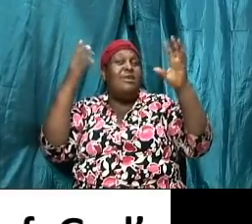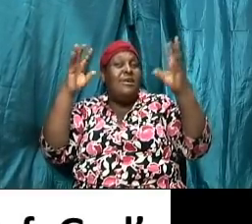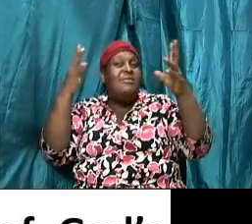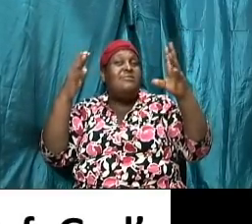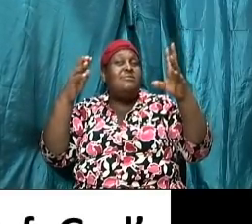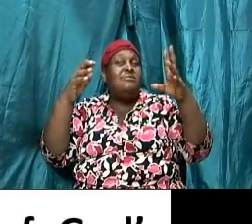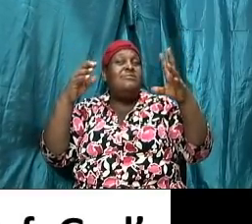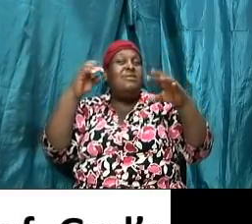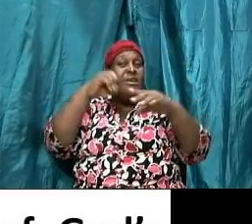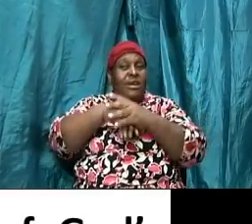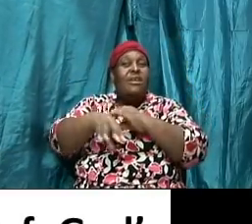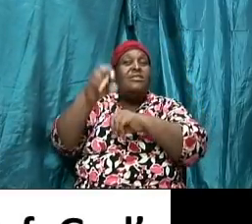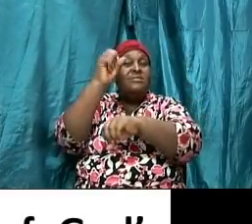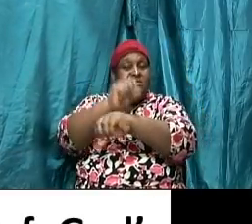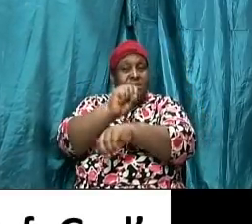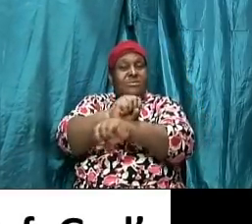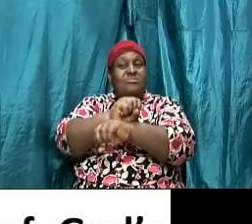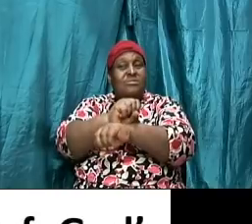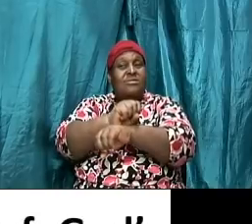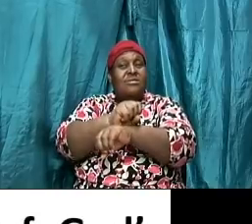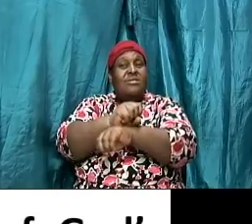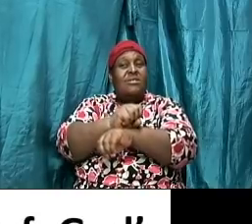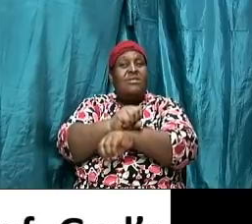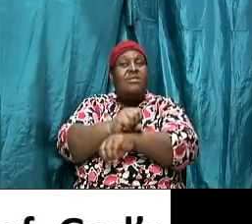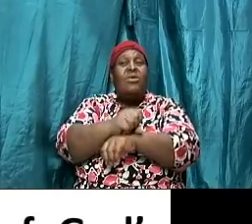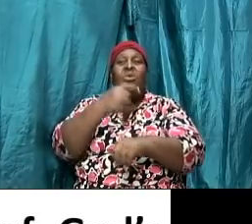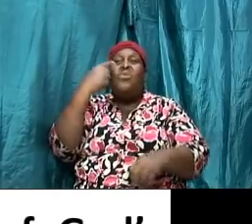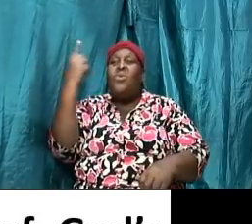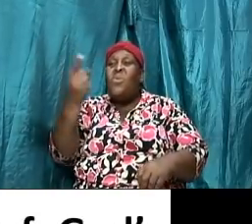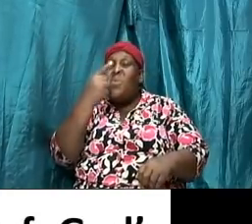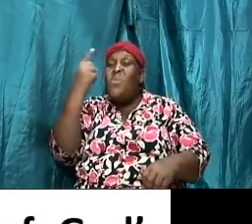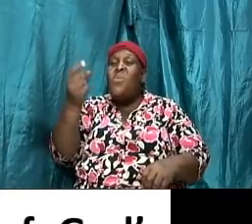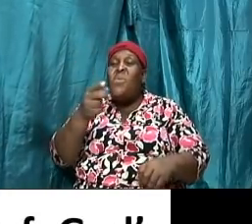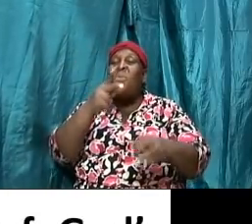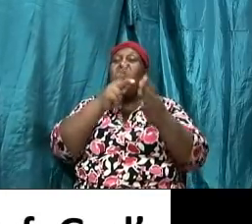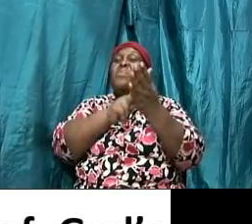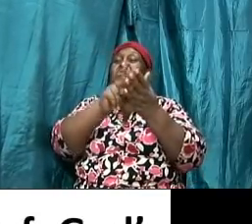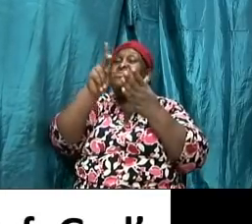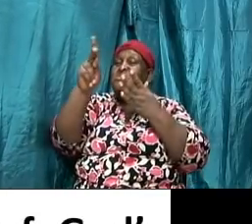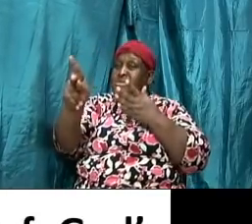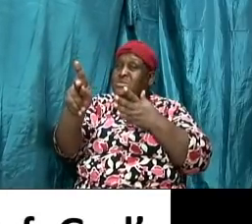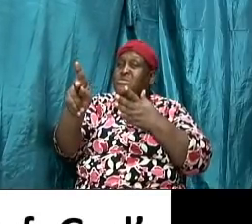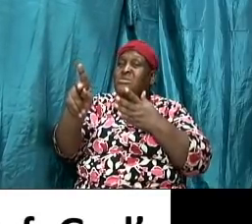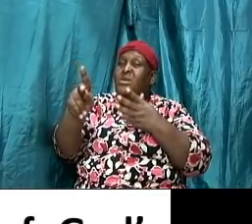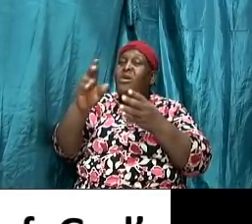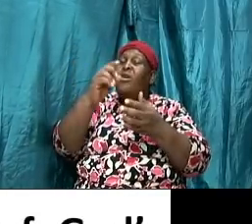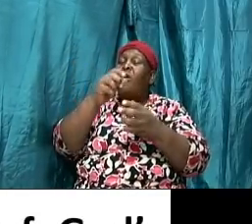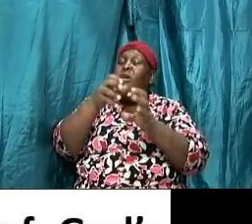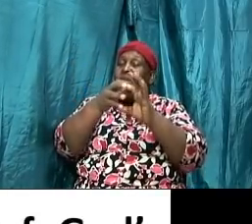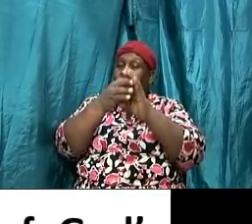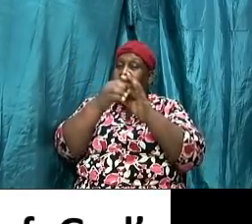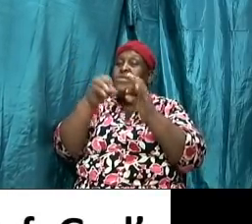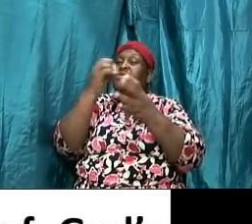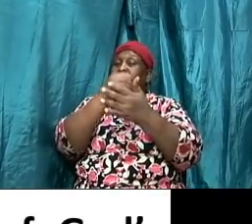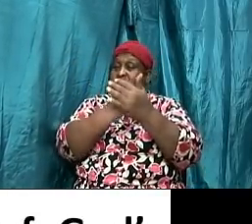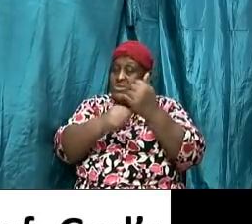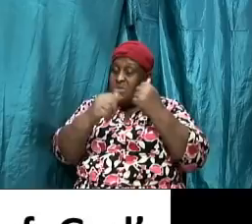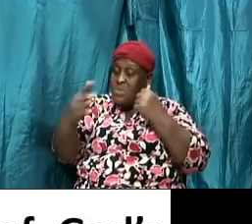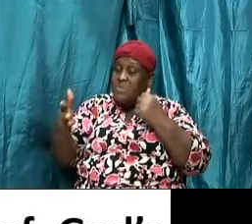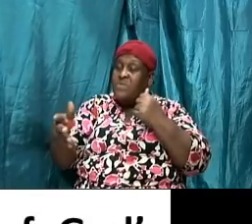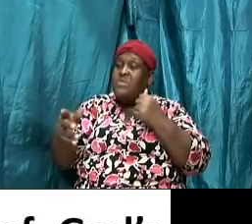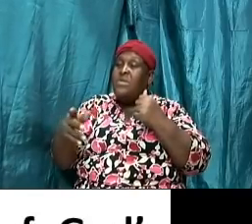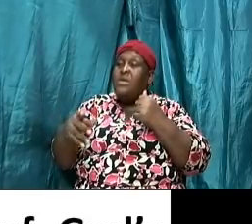an end date, because they were only a representation of something that was supposed to